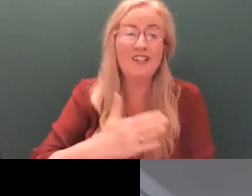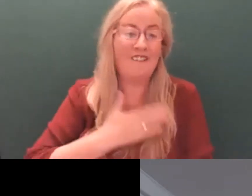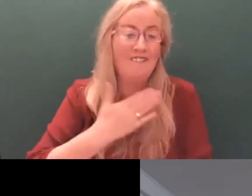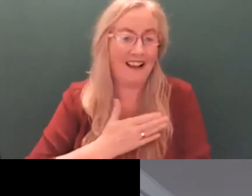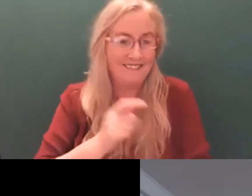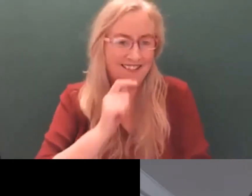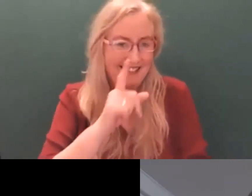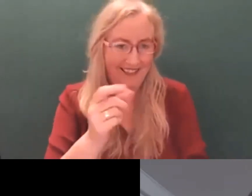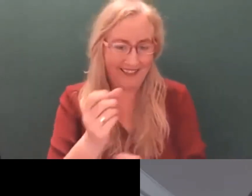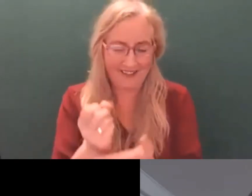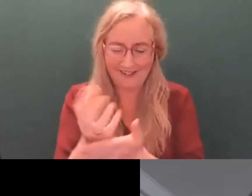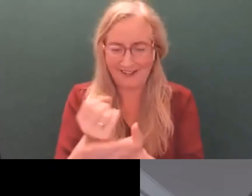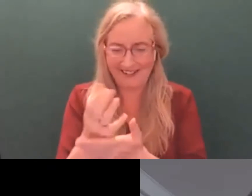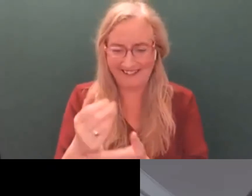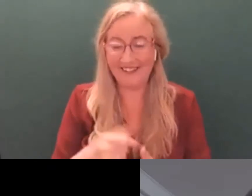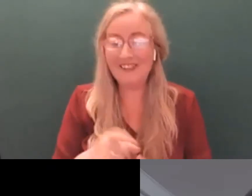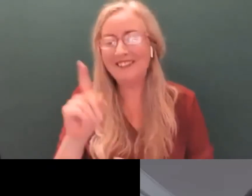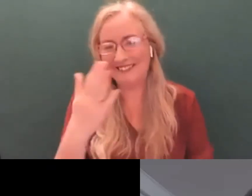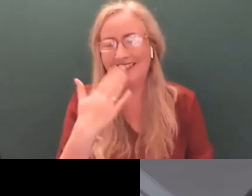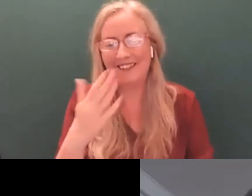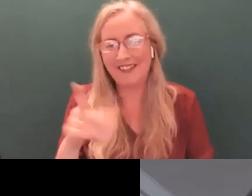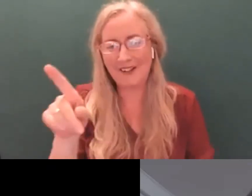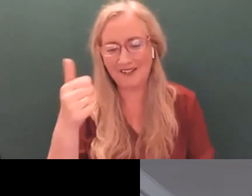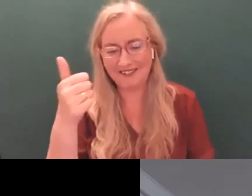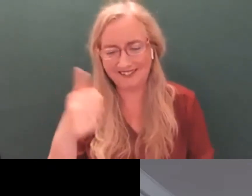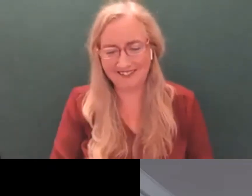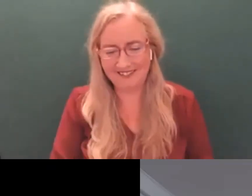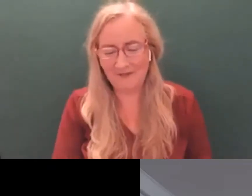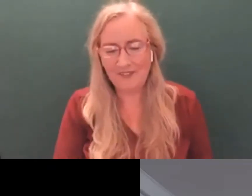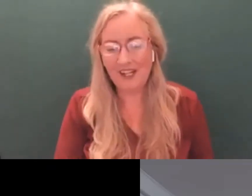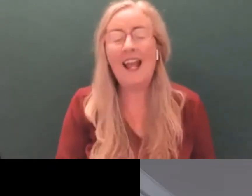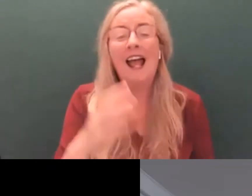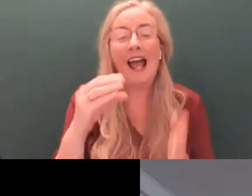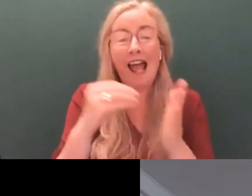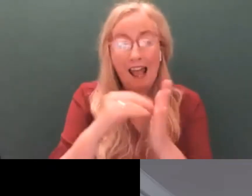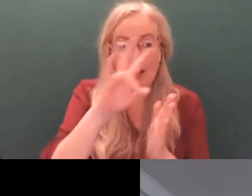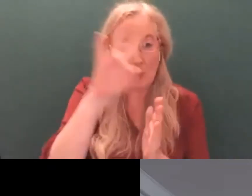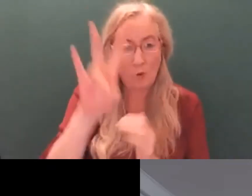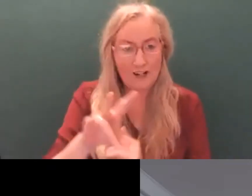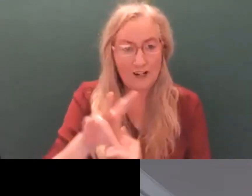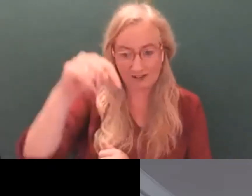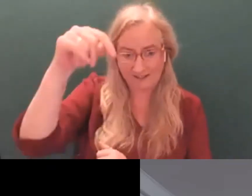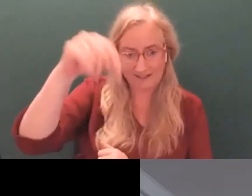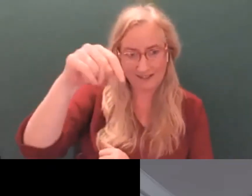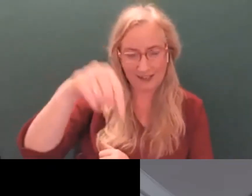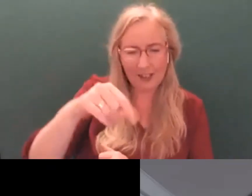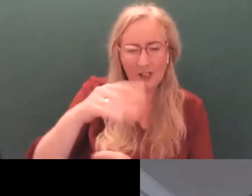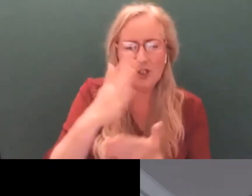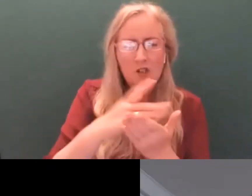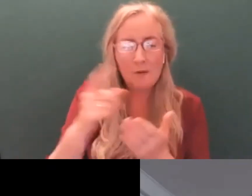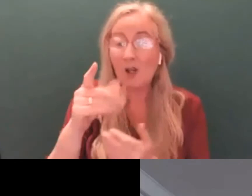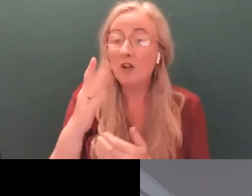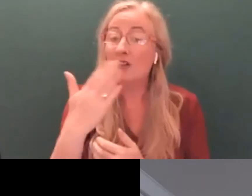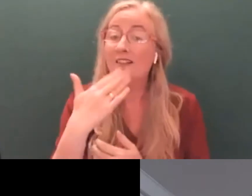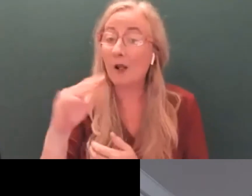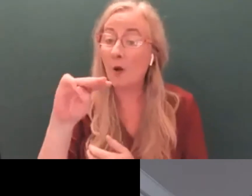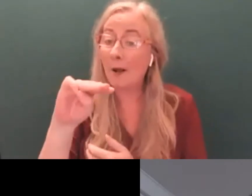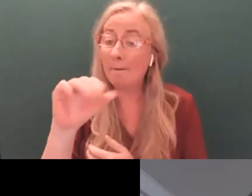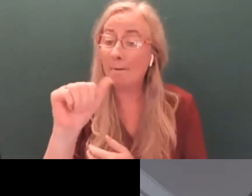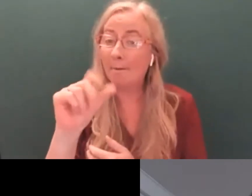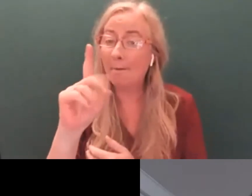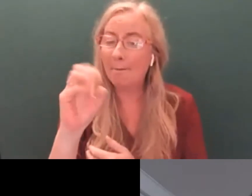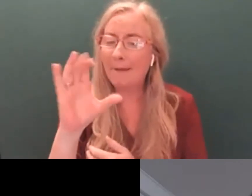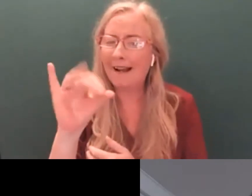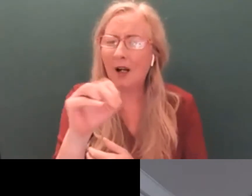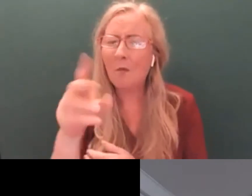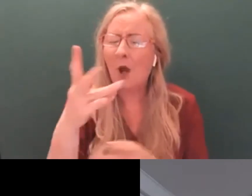the experience, for which thank you. There's a question here, somebody would like to know, so thank you, Madeline. When